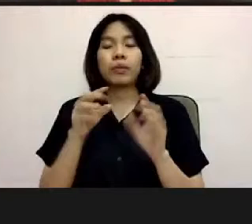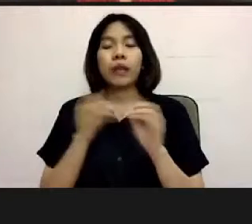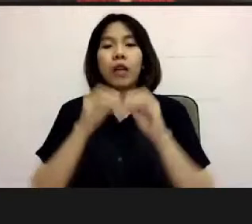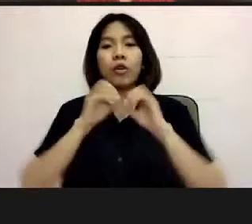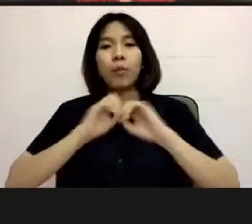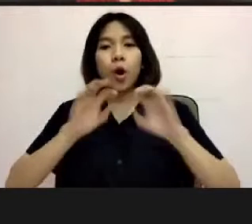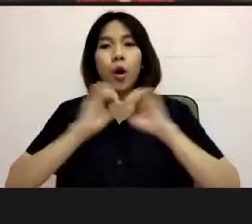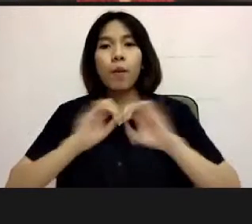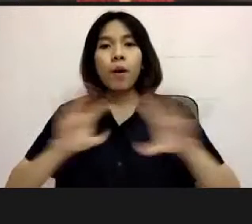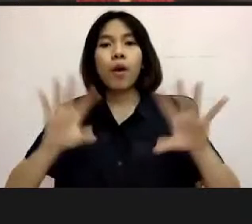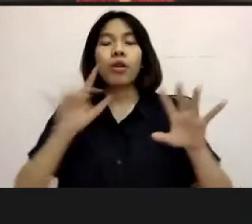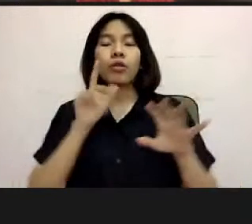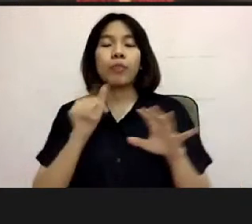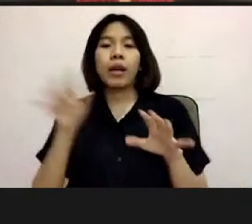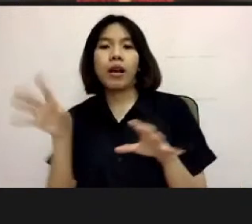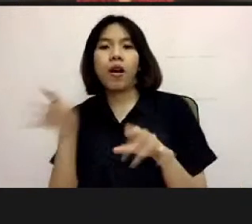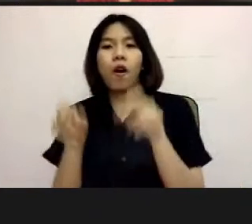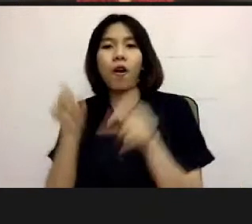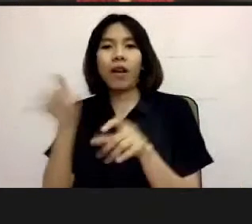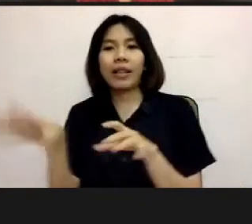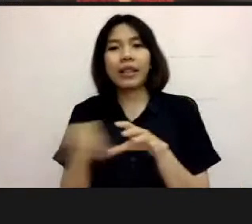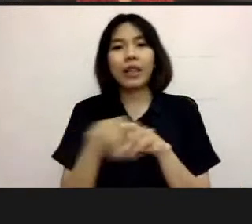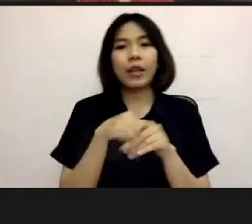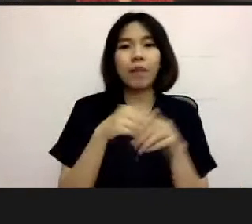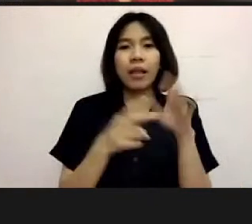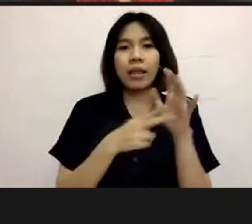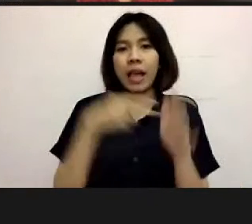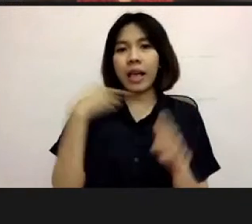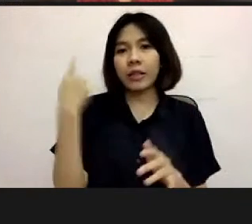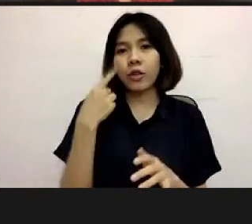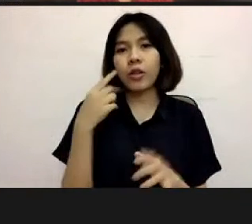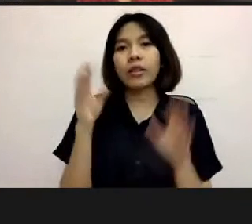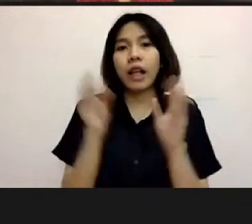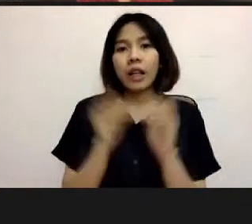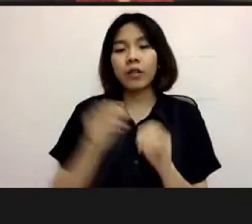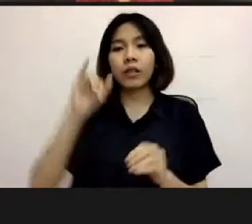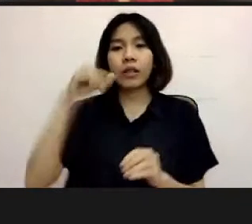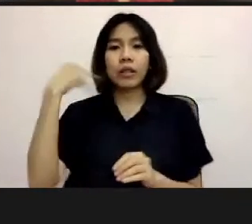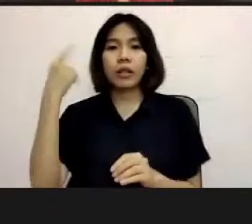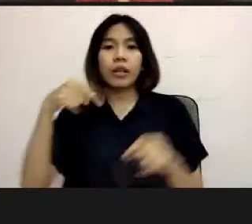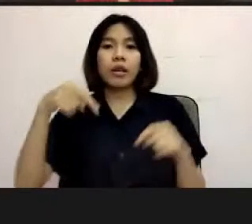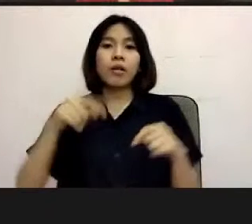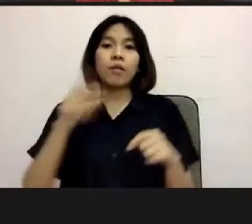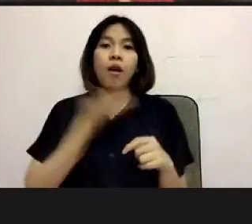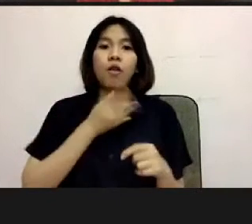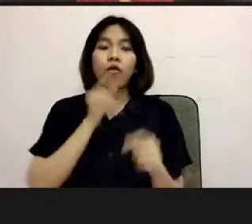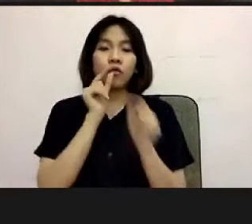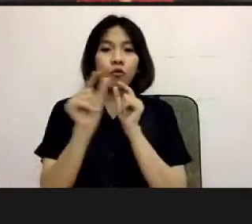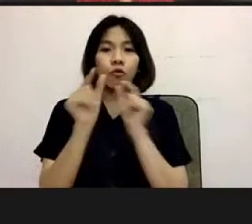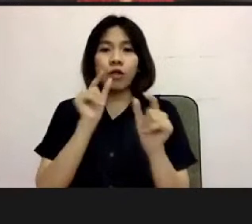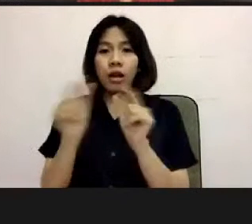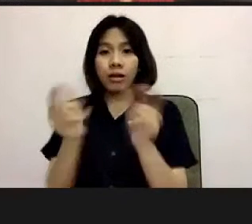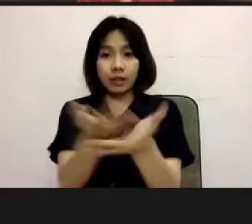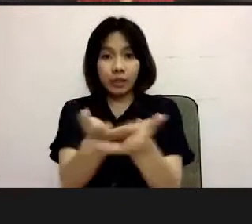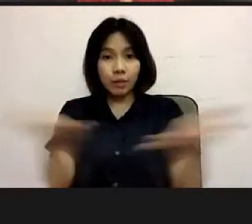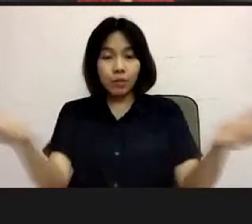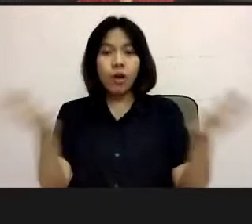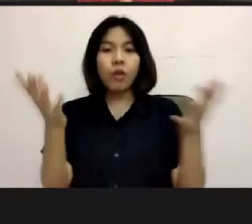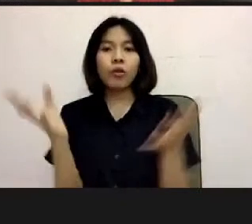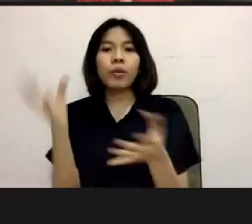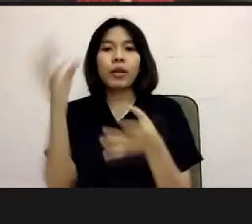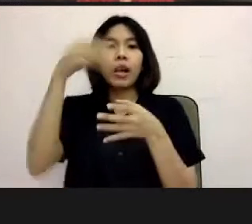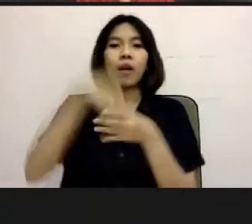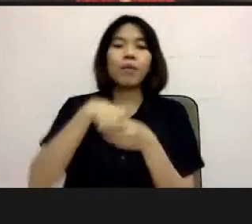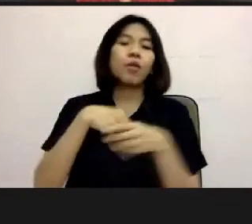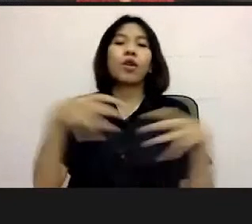such goals, we are humbled to welcome CSOs all over the world to join the Civic Space Working Group by registering at the link